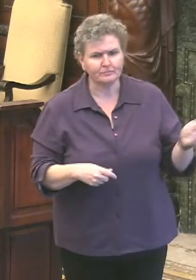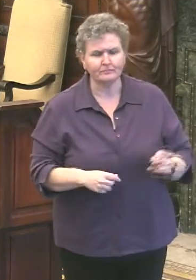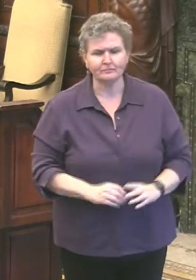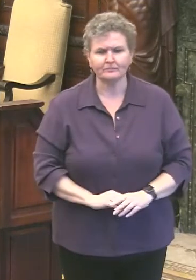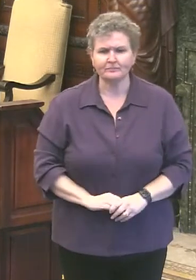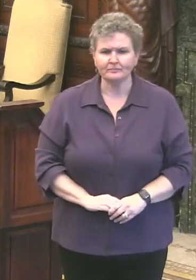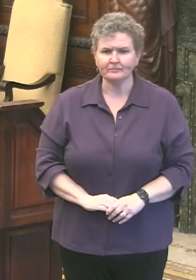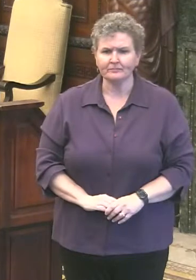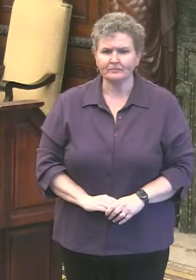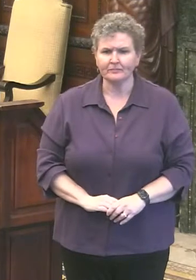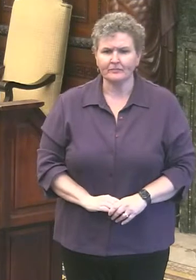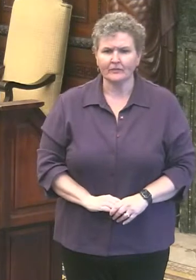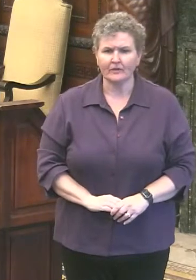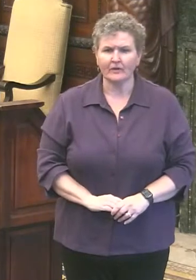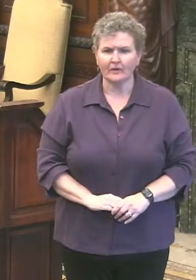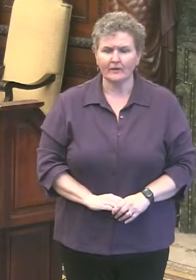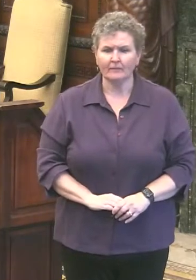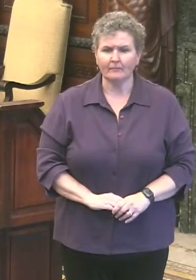I'll take that. So